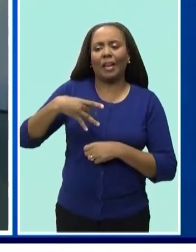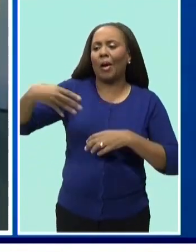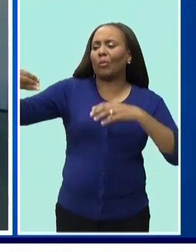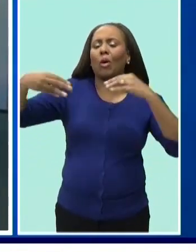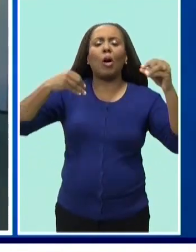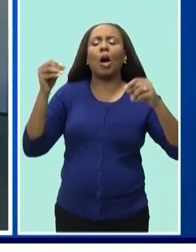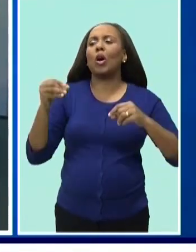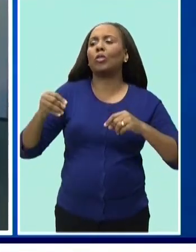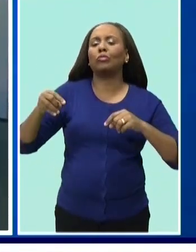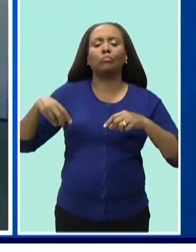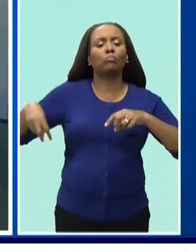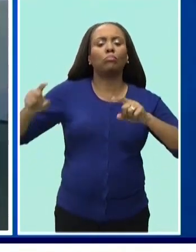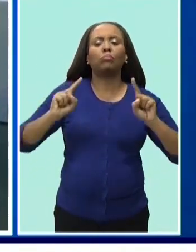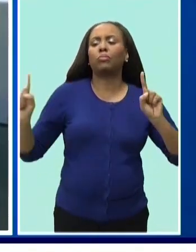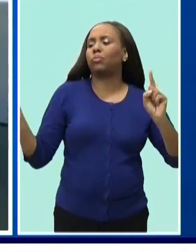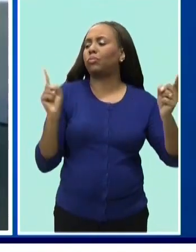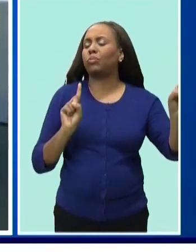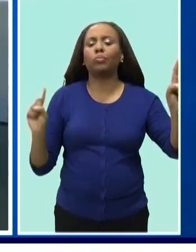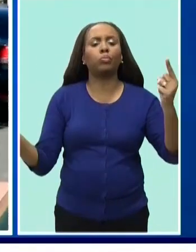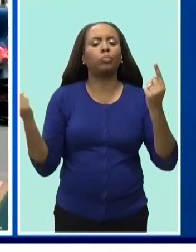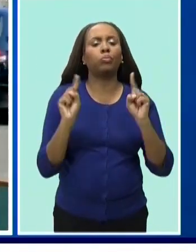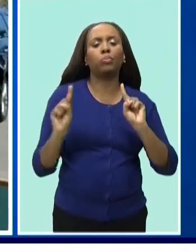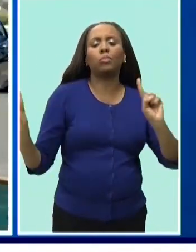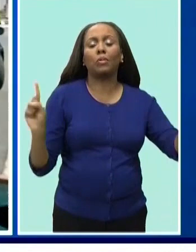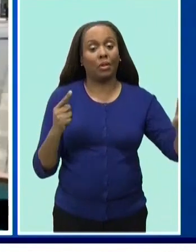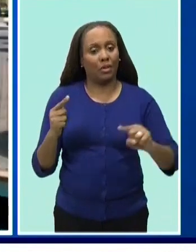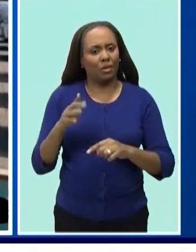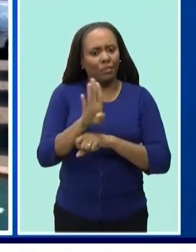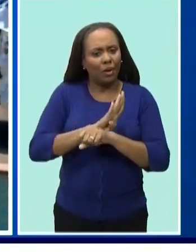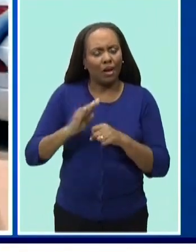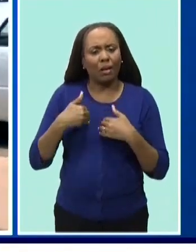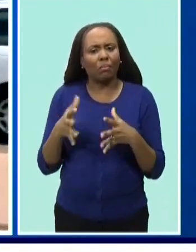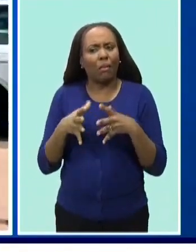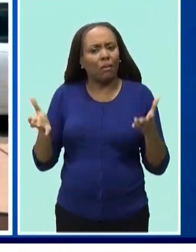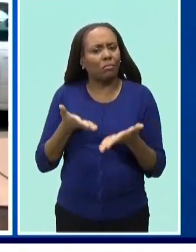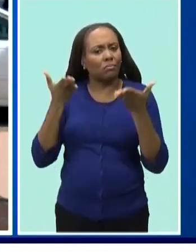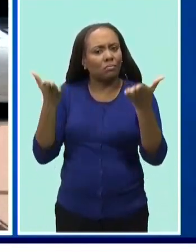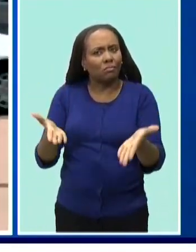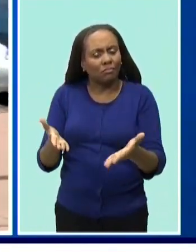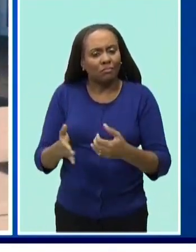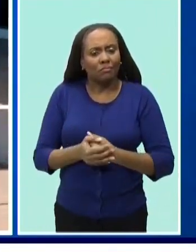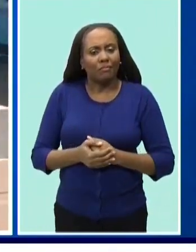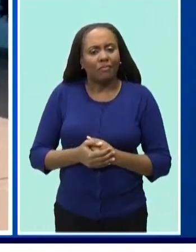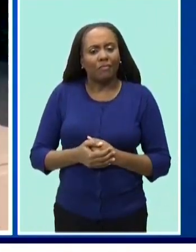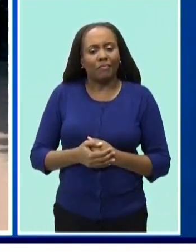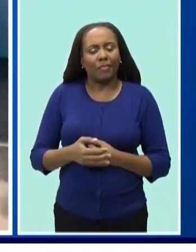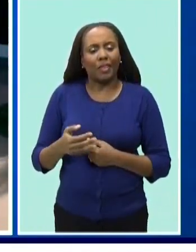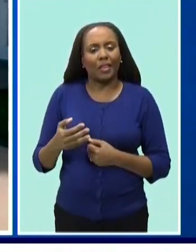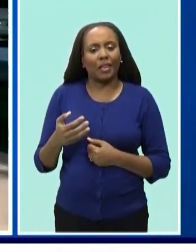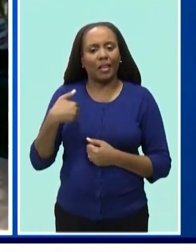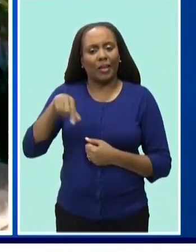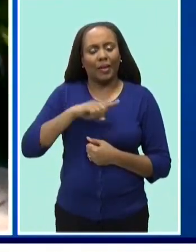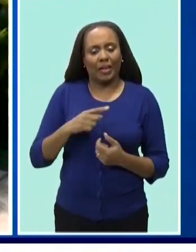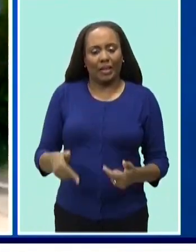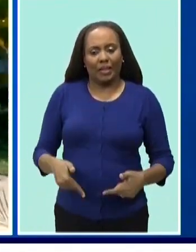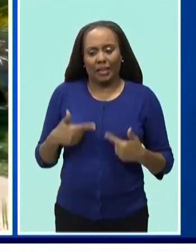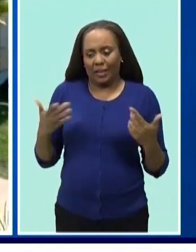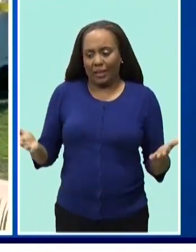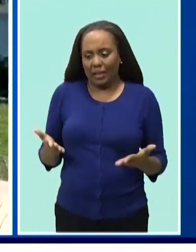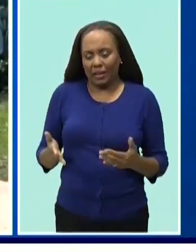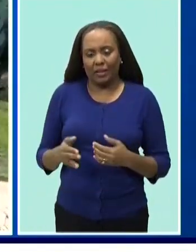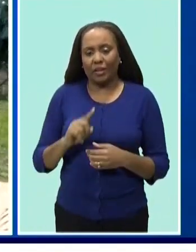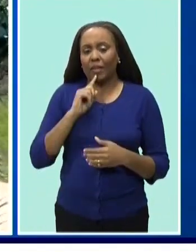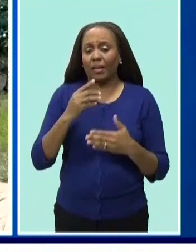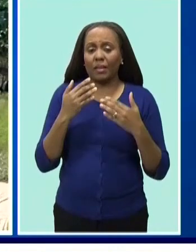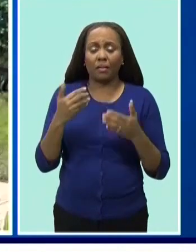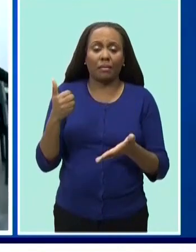lot, and Barbados has so much to offer over here. You know, we've been in COVERLEY. They're very gracious for